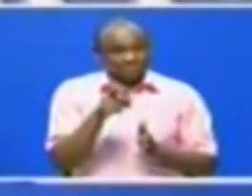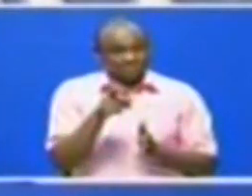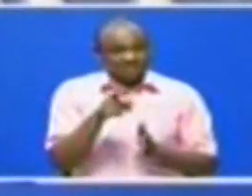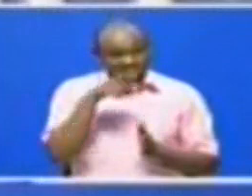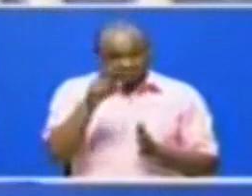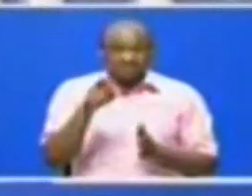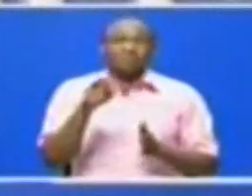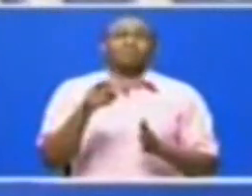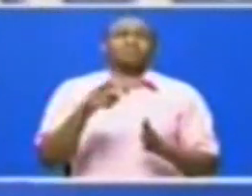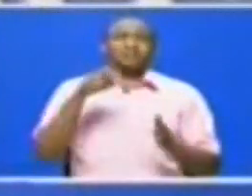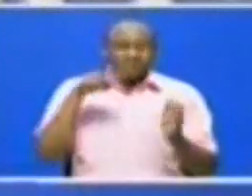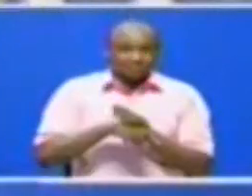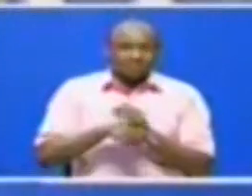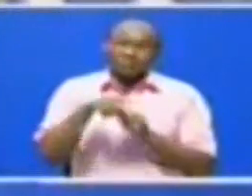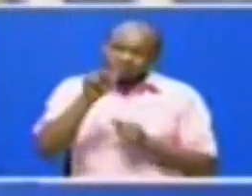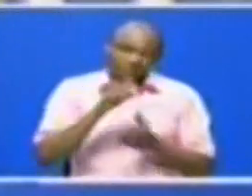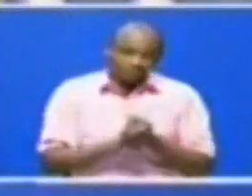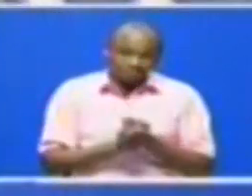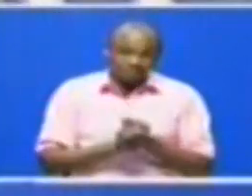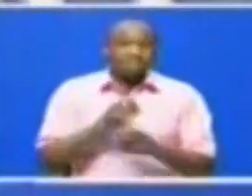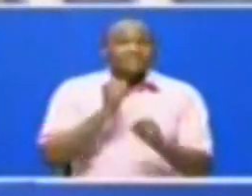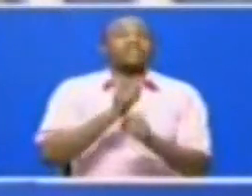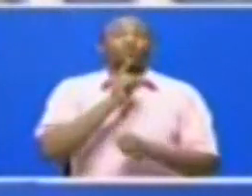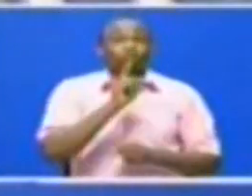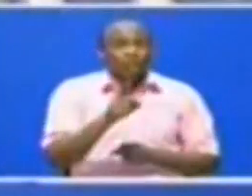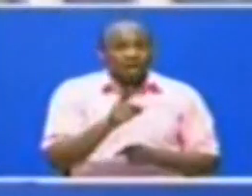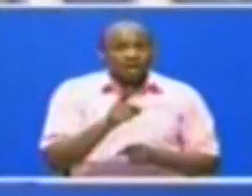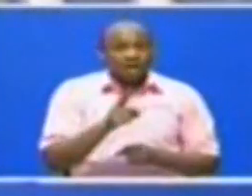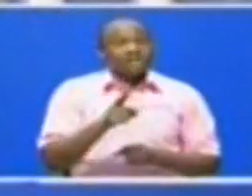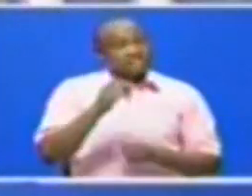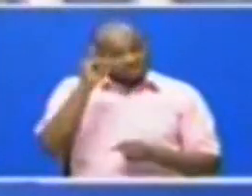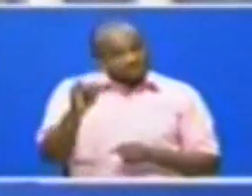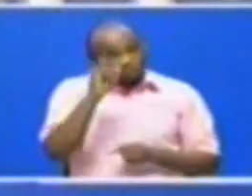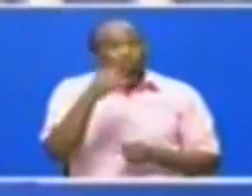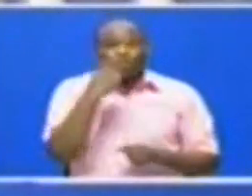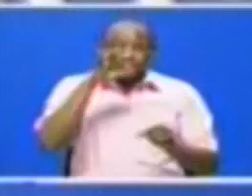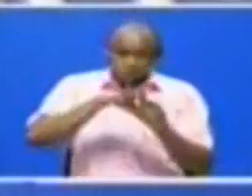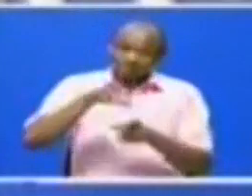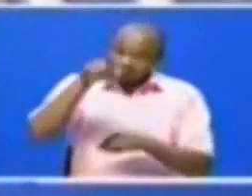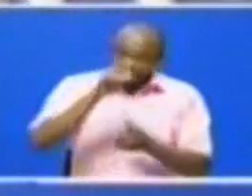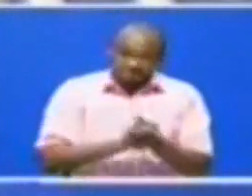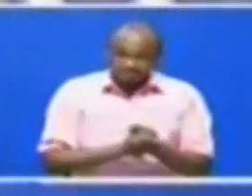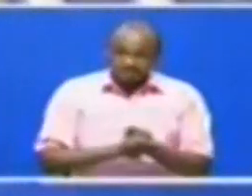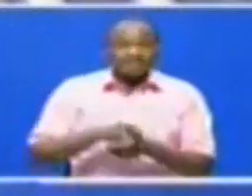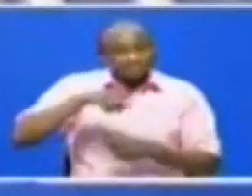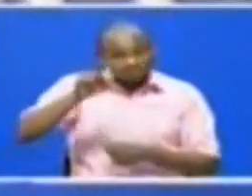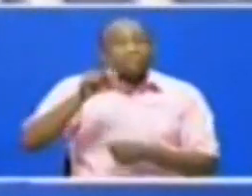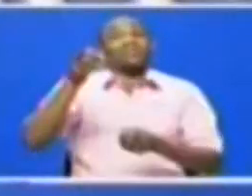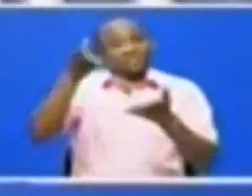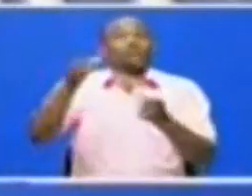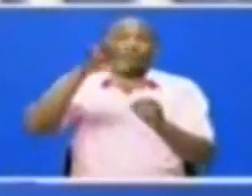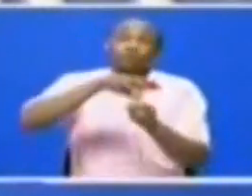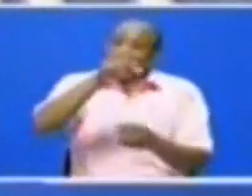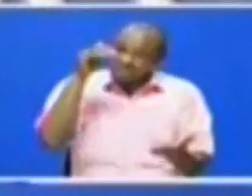with extreme conviction is to go and ensure that those individuals who voted for him are still available to